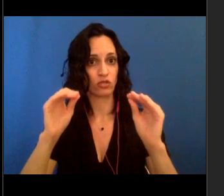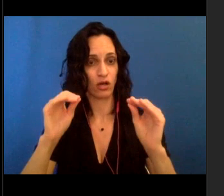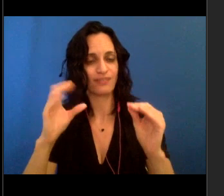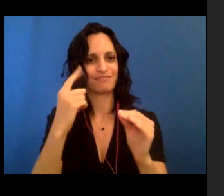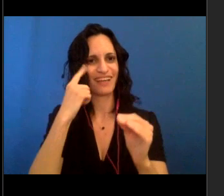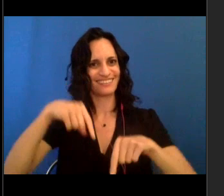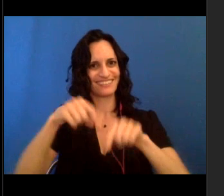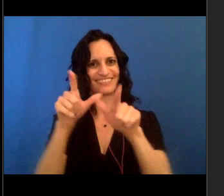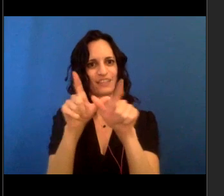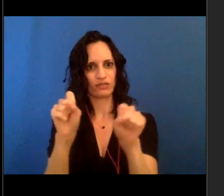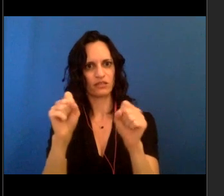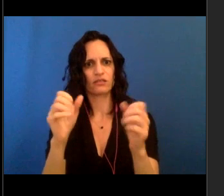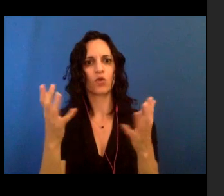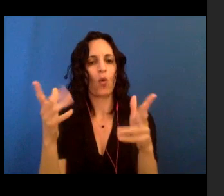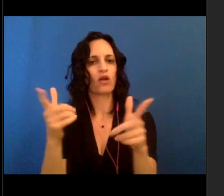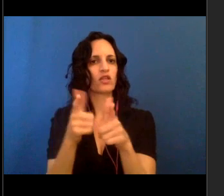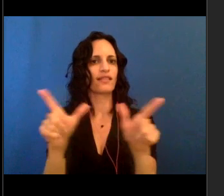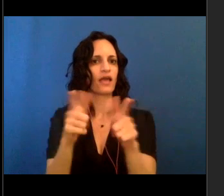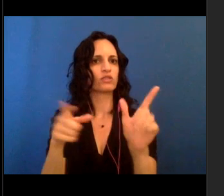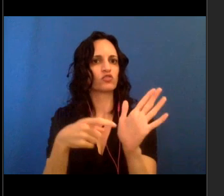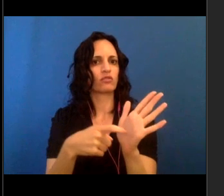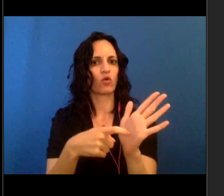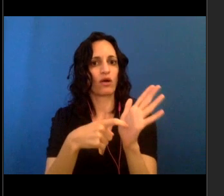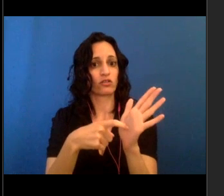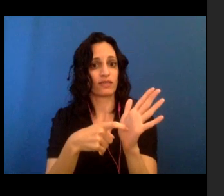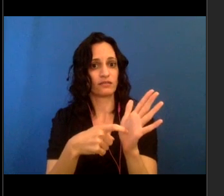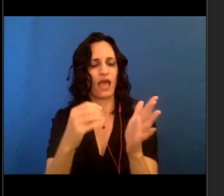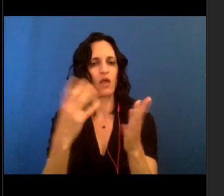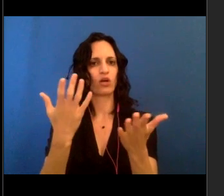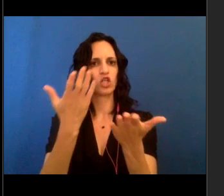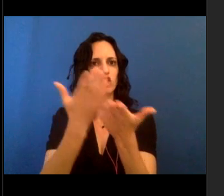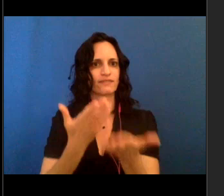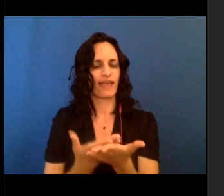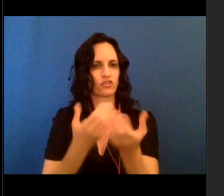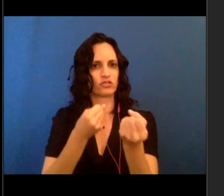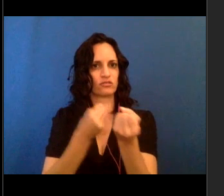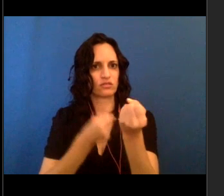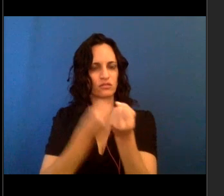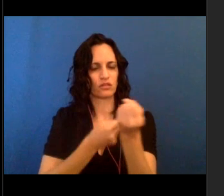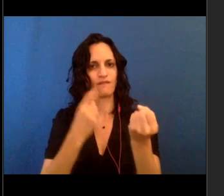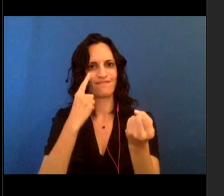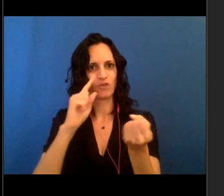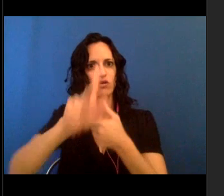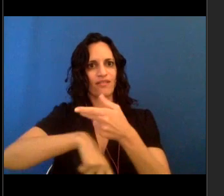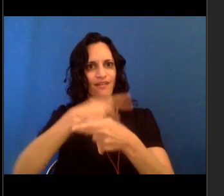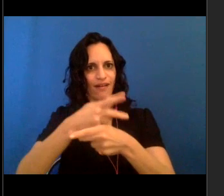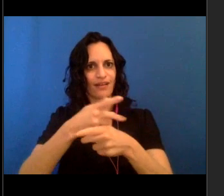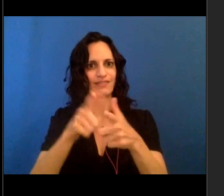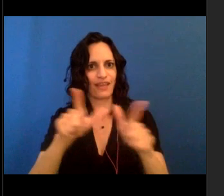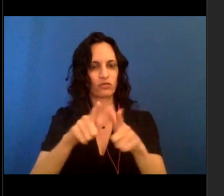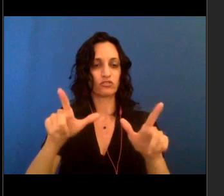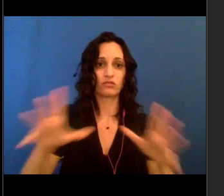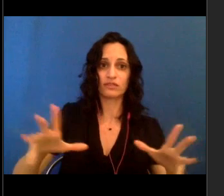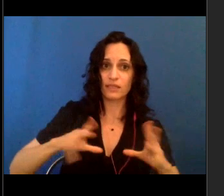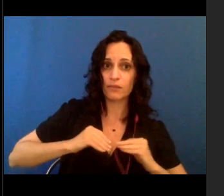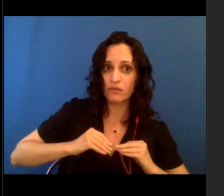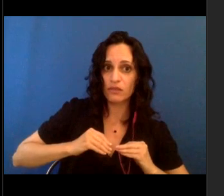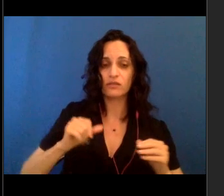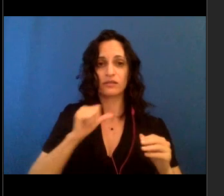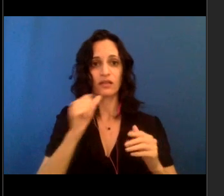linguistics, what language requirements are there? And what are their justifications as far as like what types of languages are acceptable? What are the forms